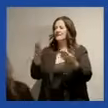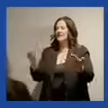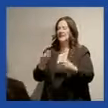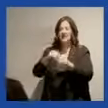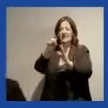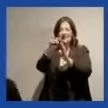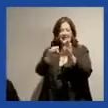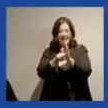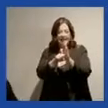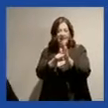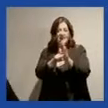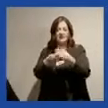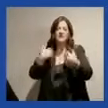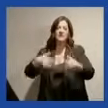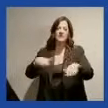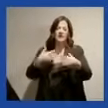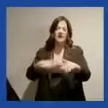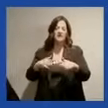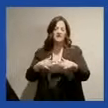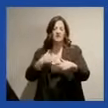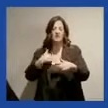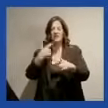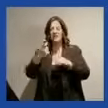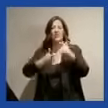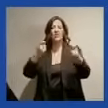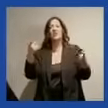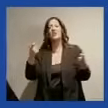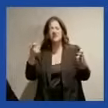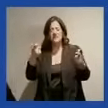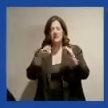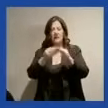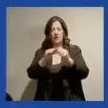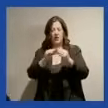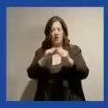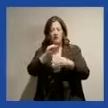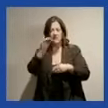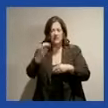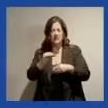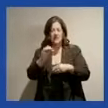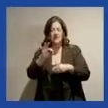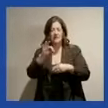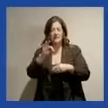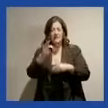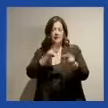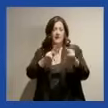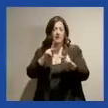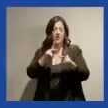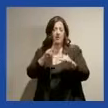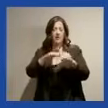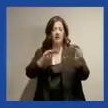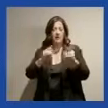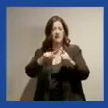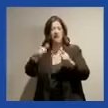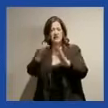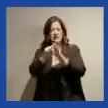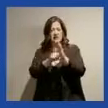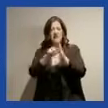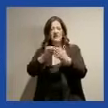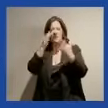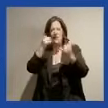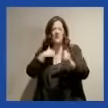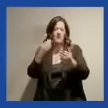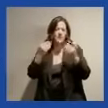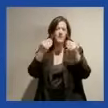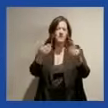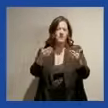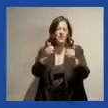larger than 21 state populations combined. In the interim, I don't want to wait. And that's why we want to move forward with